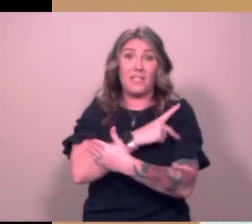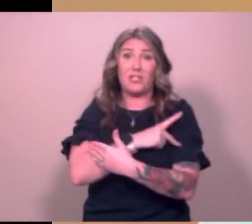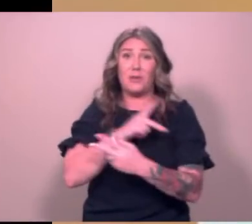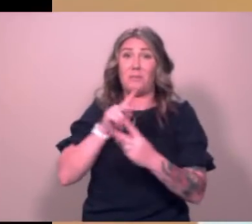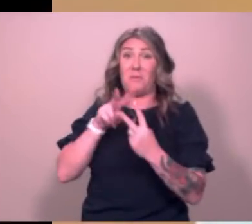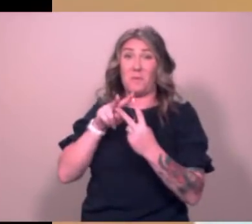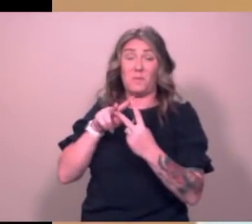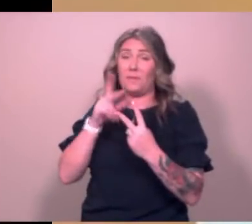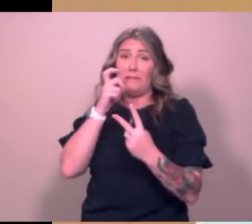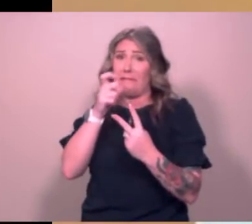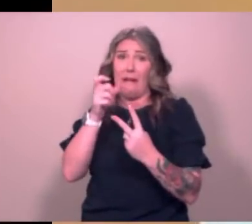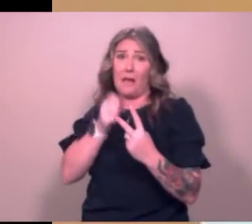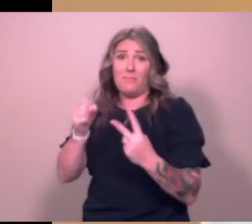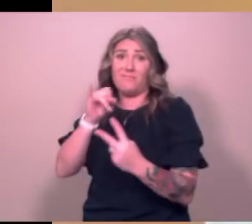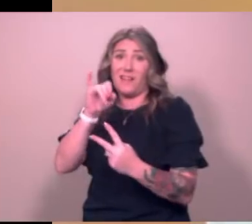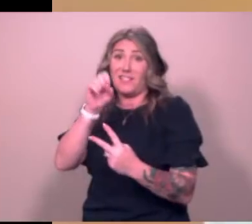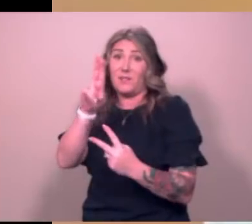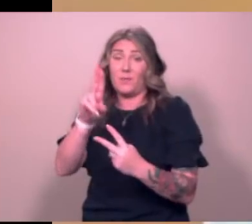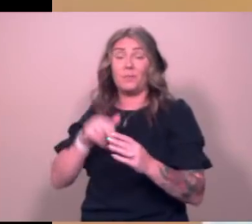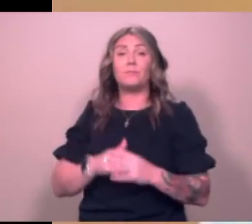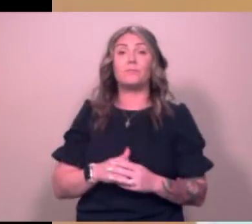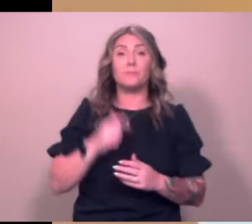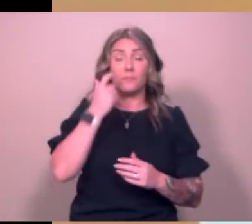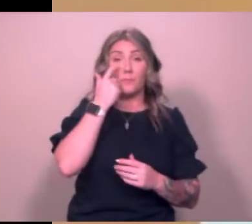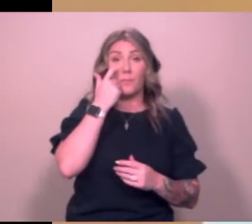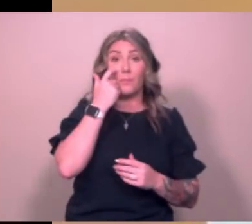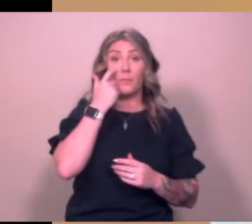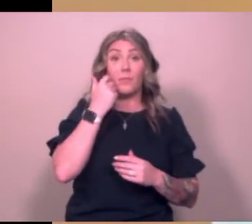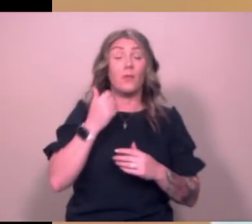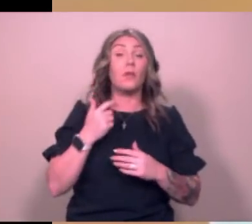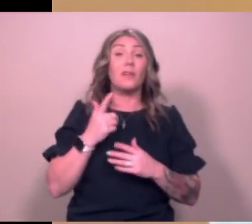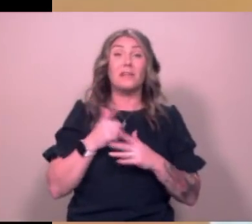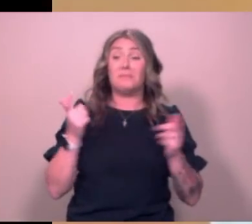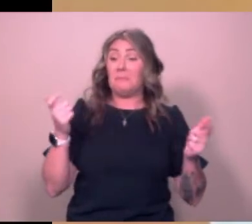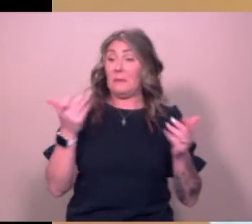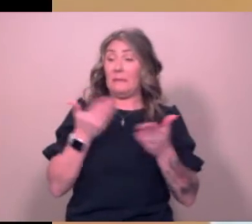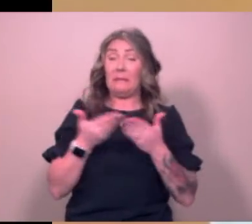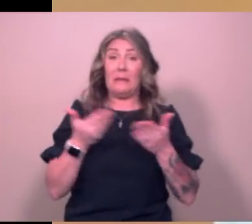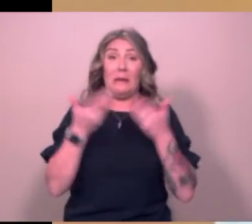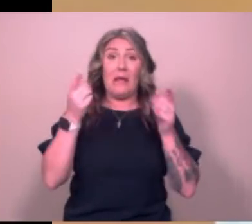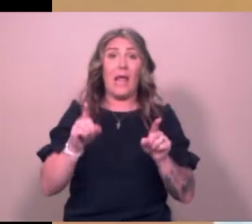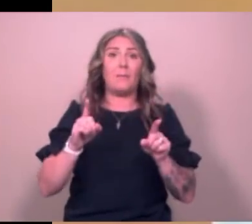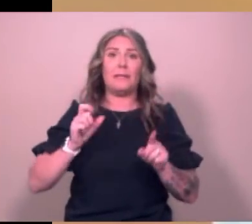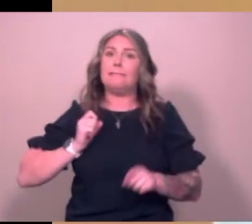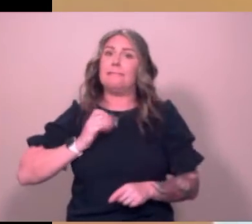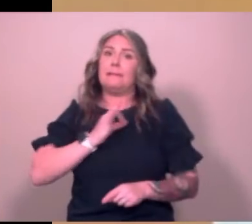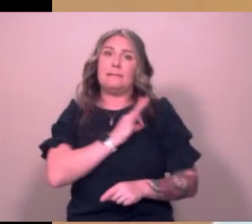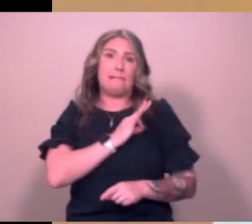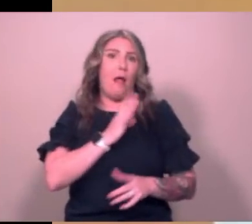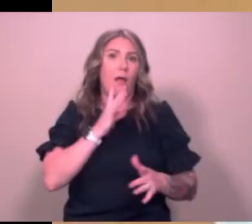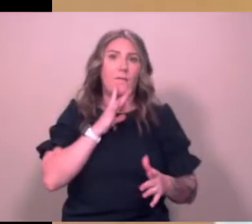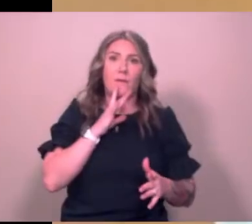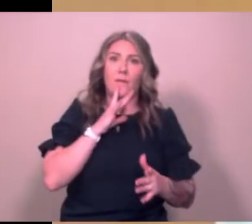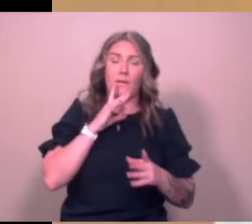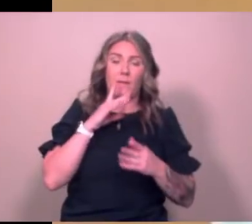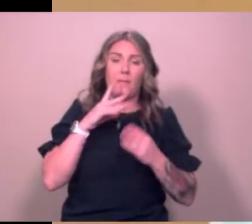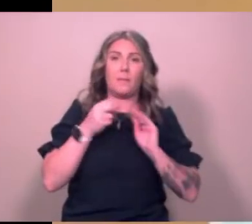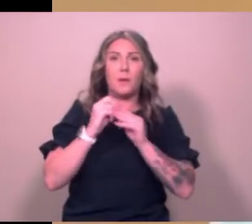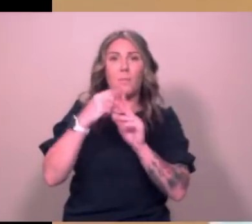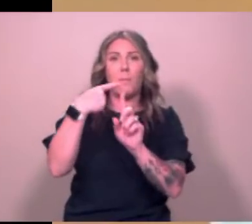are in the ICU. Our big thing recently is our staffing, our number of positive